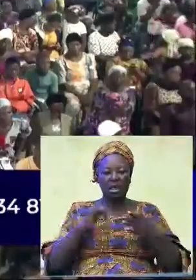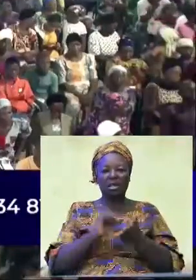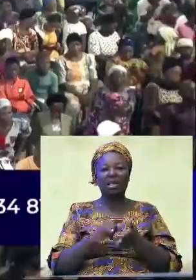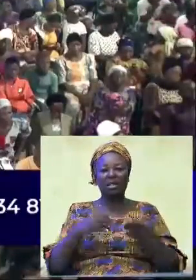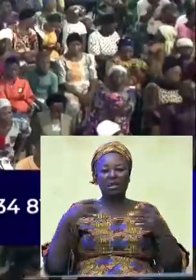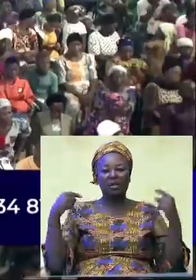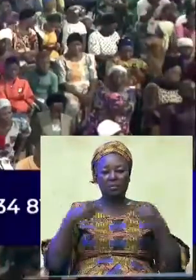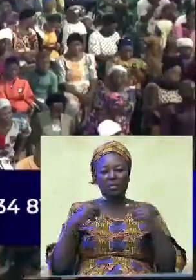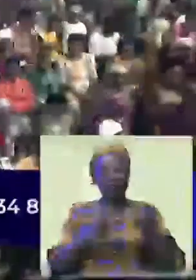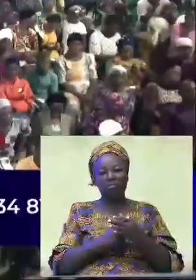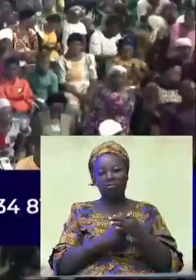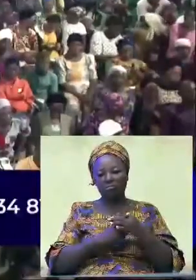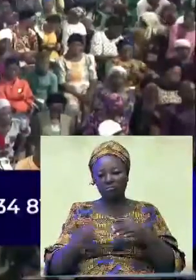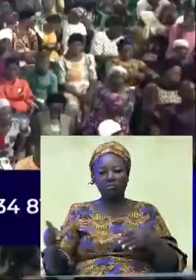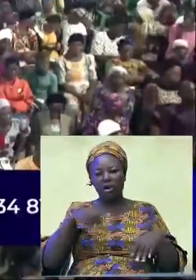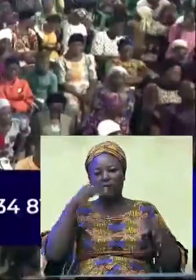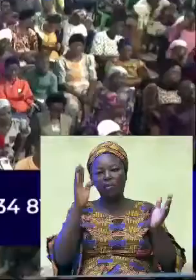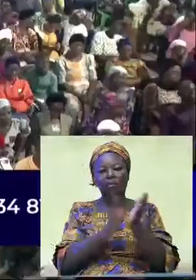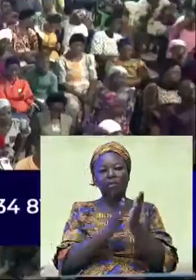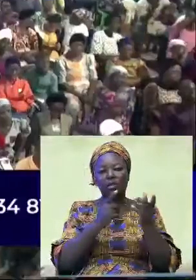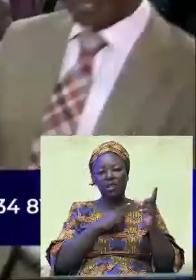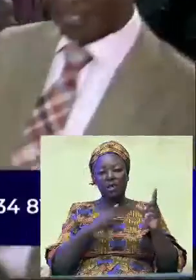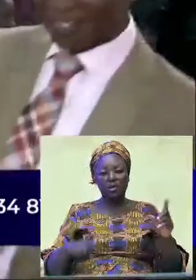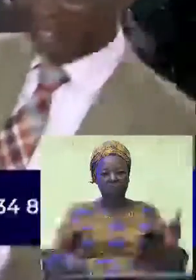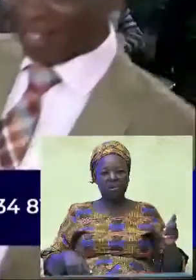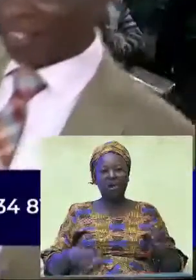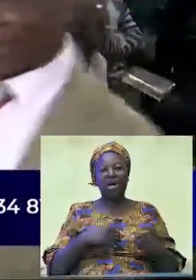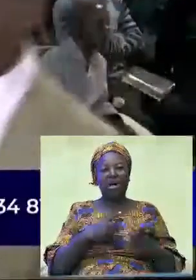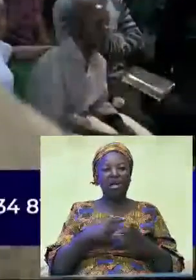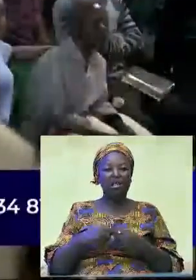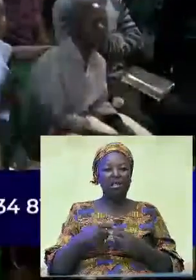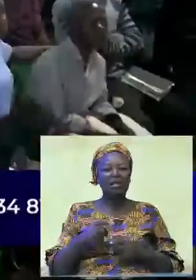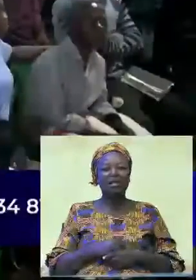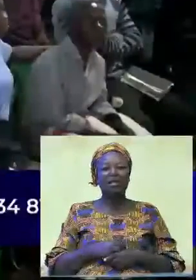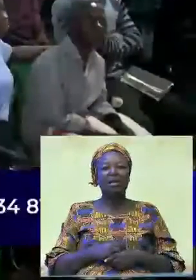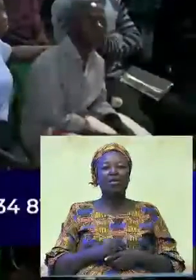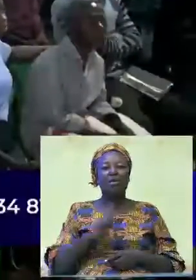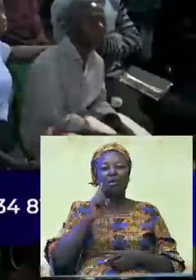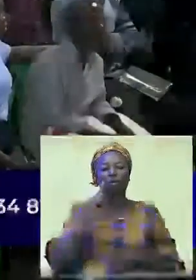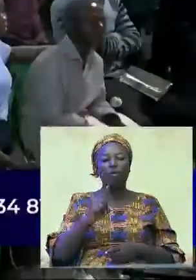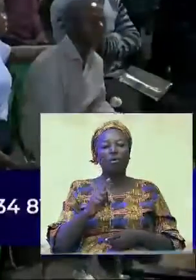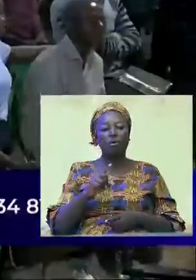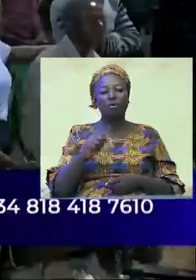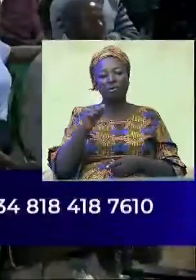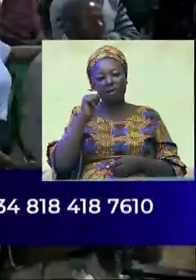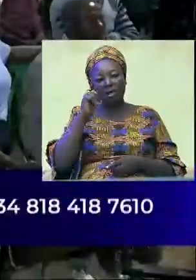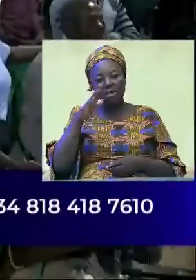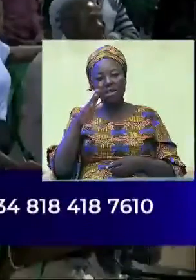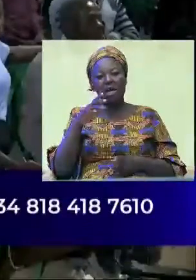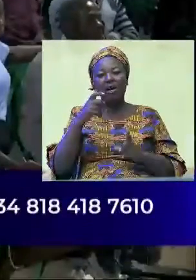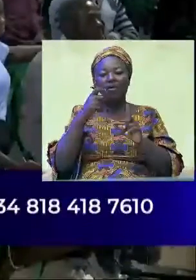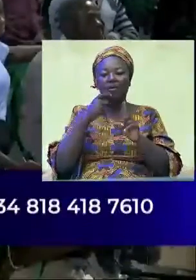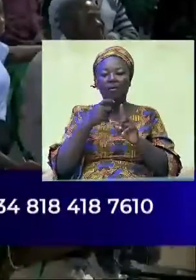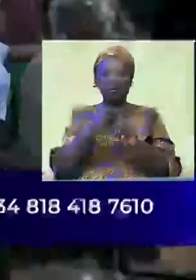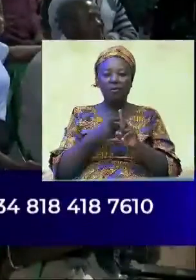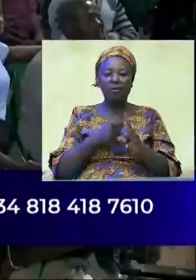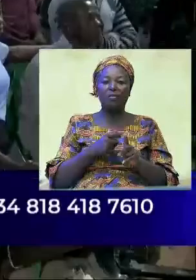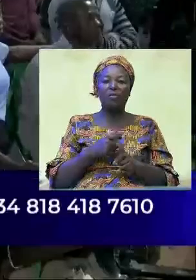pain disappeared. Praise the Lord. And now, all the way from Ifoma